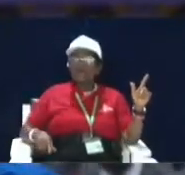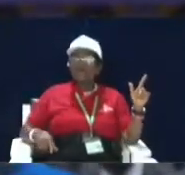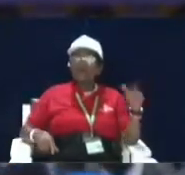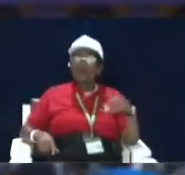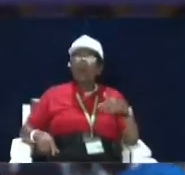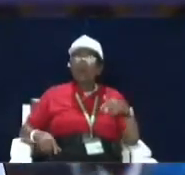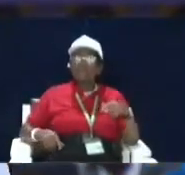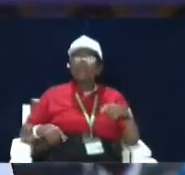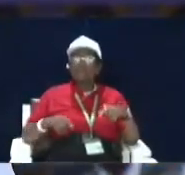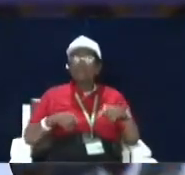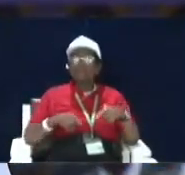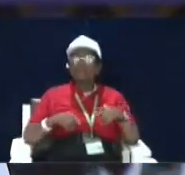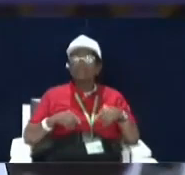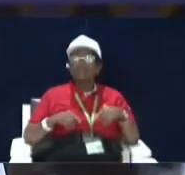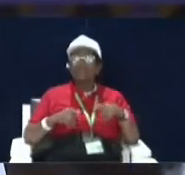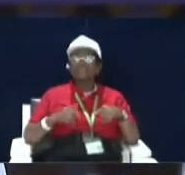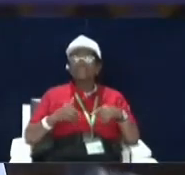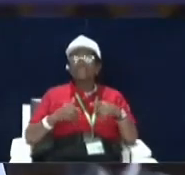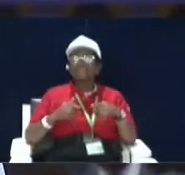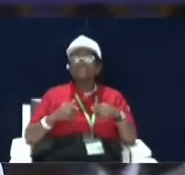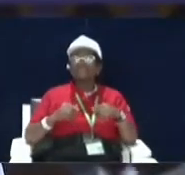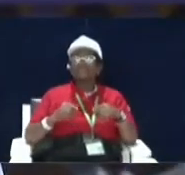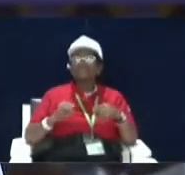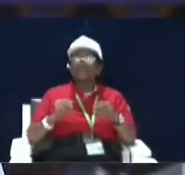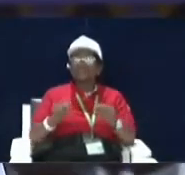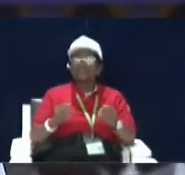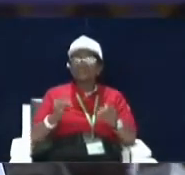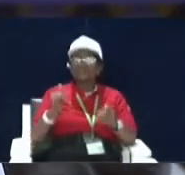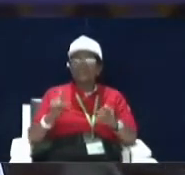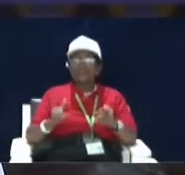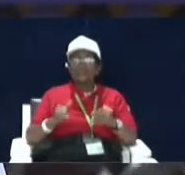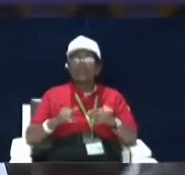Okay, let's return to our seat very quickly.